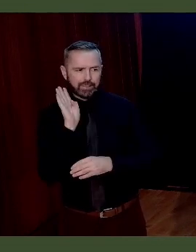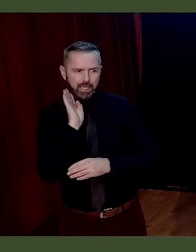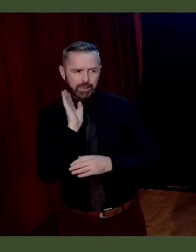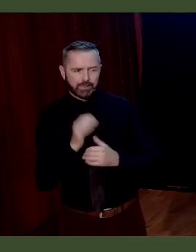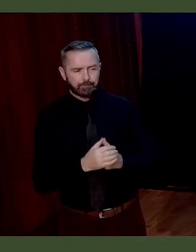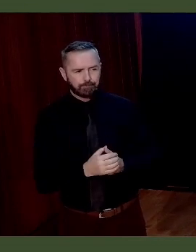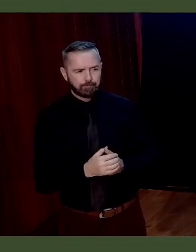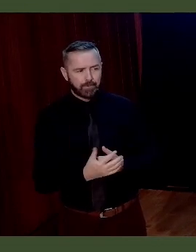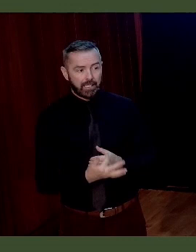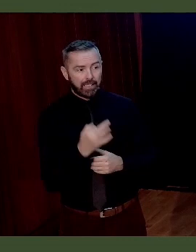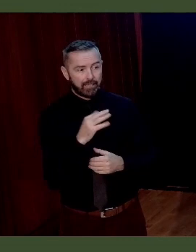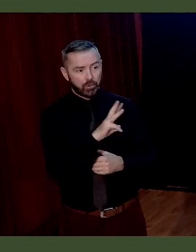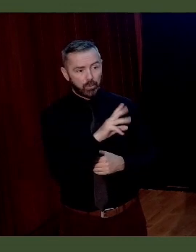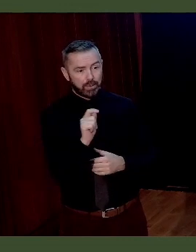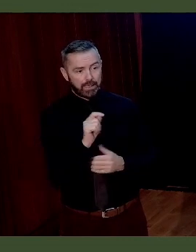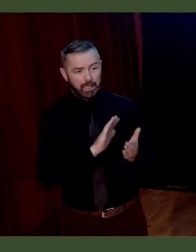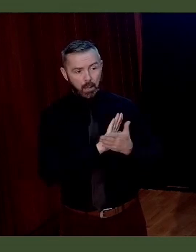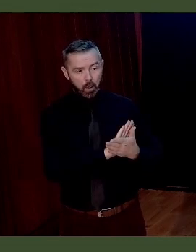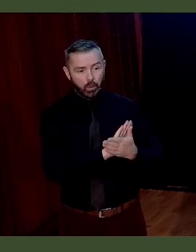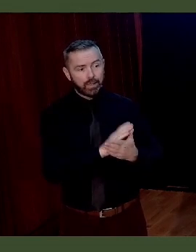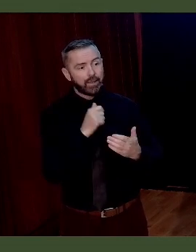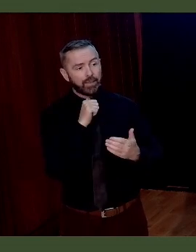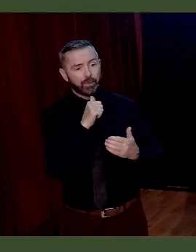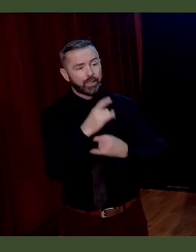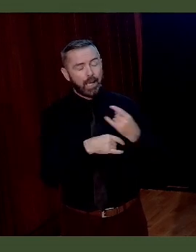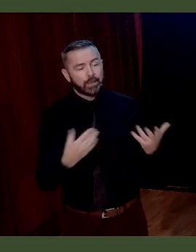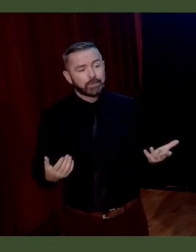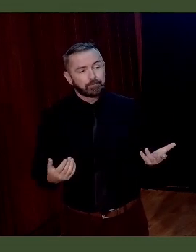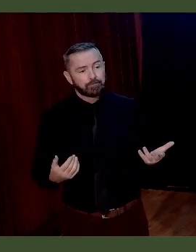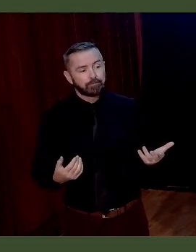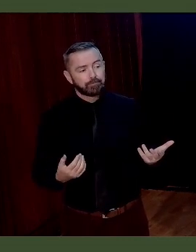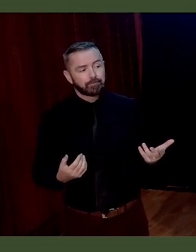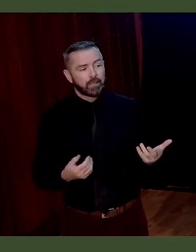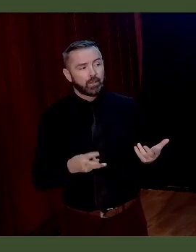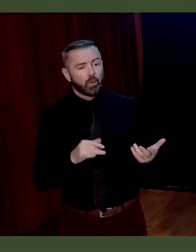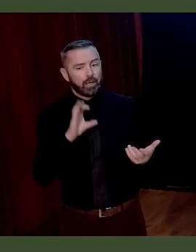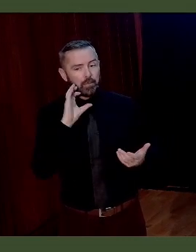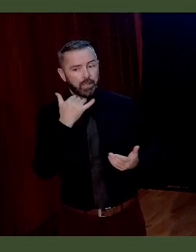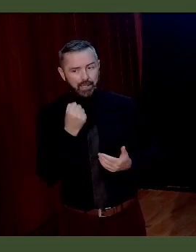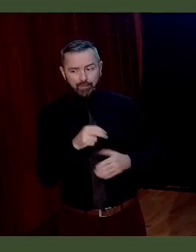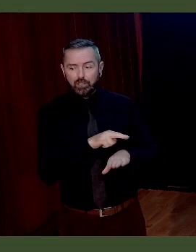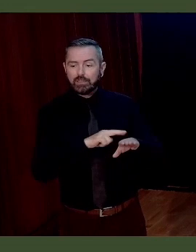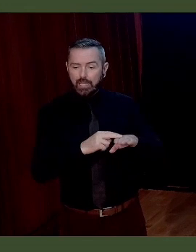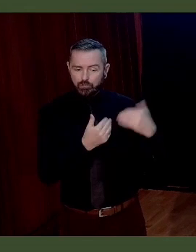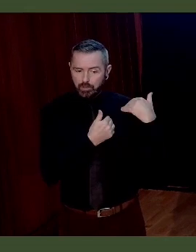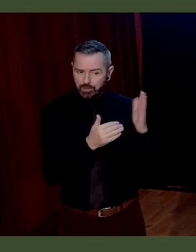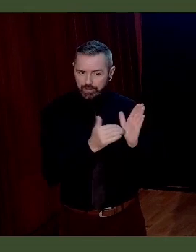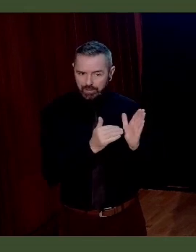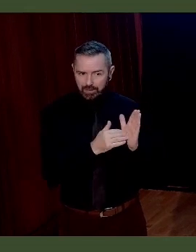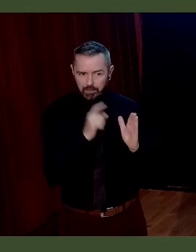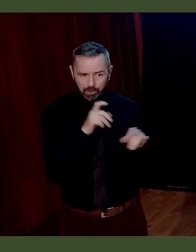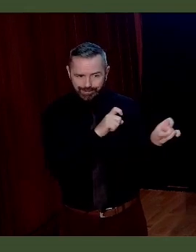Now, if W.T. opposed it, it didn't happen, because very simply, although he had his national